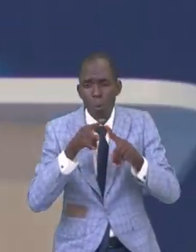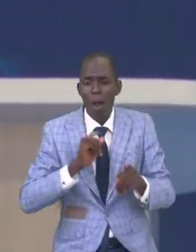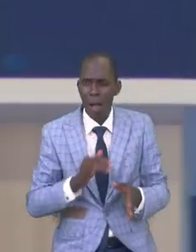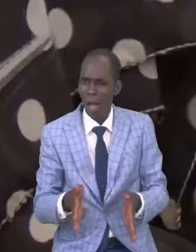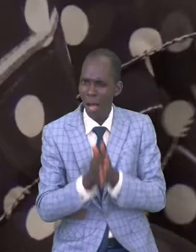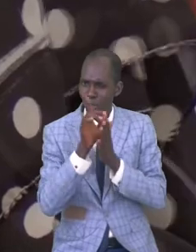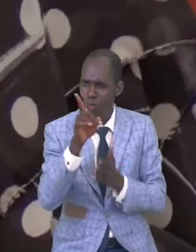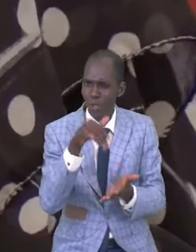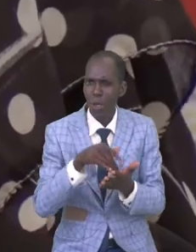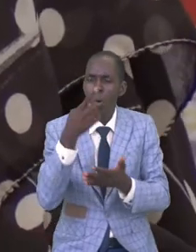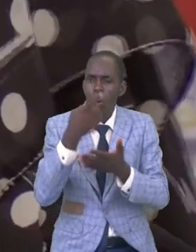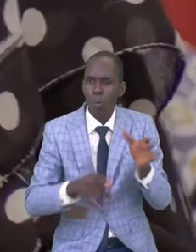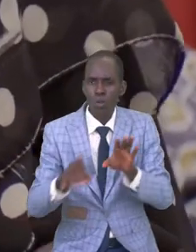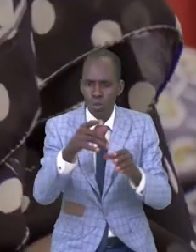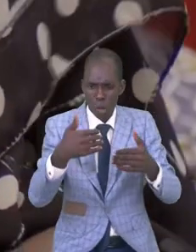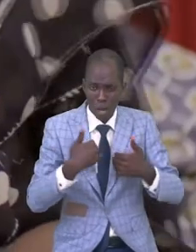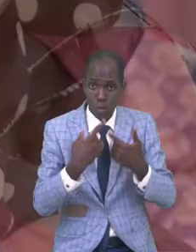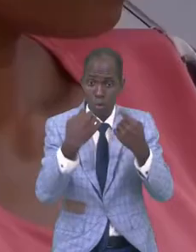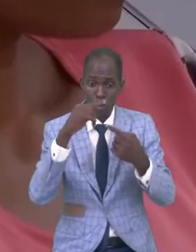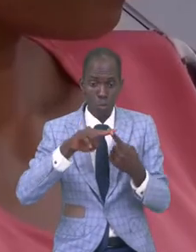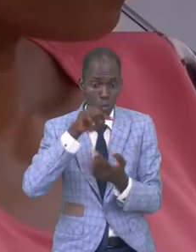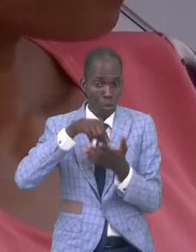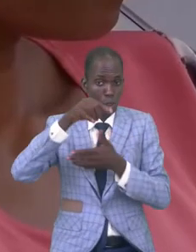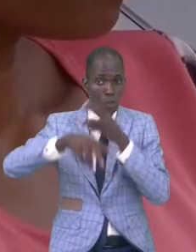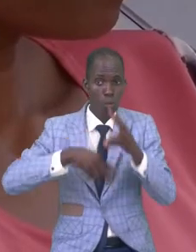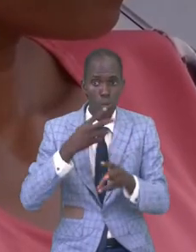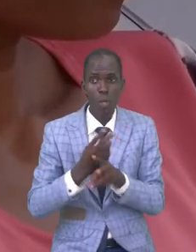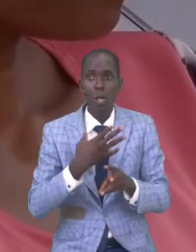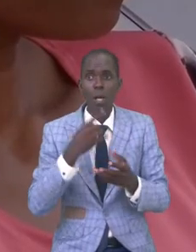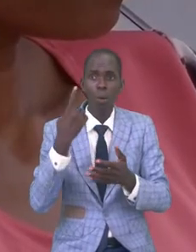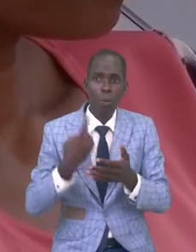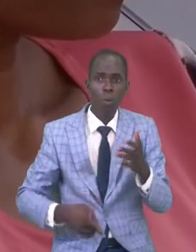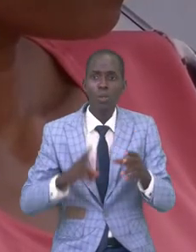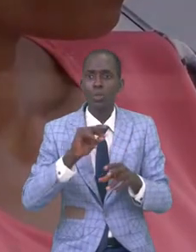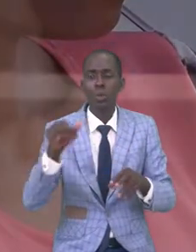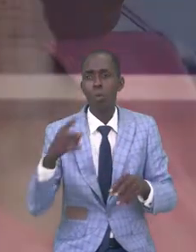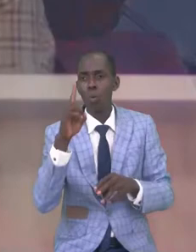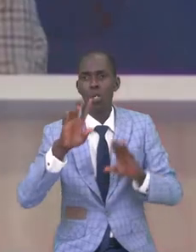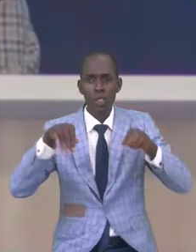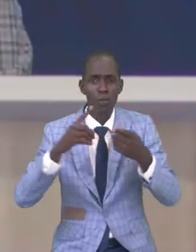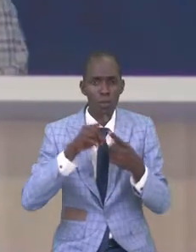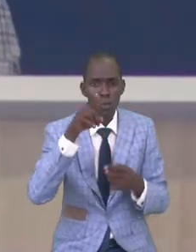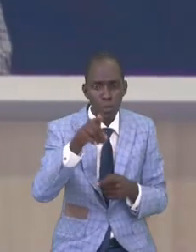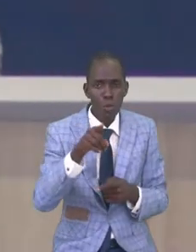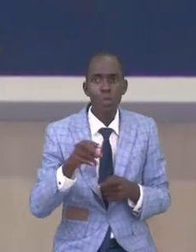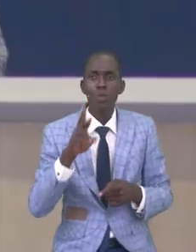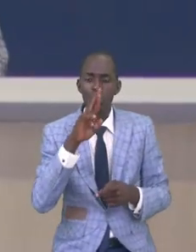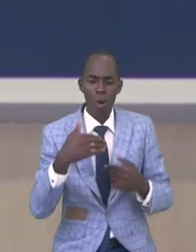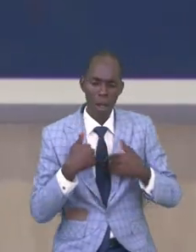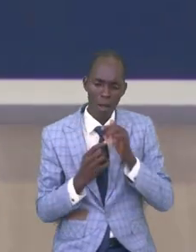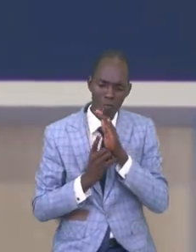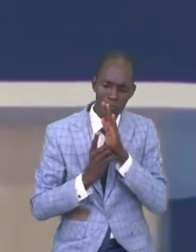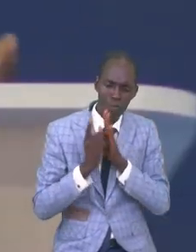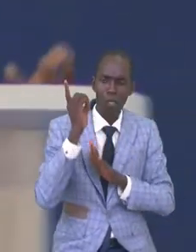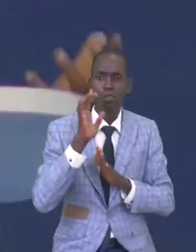have? You came to this world, and what nobody else gave you, you have developed your